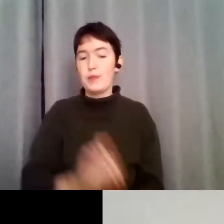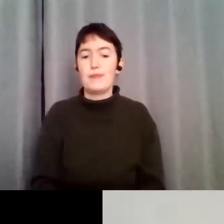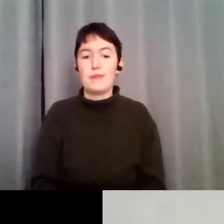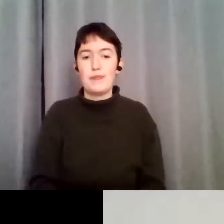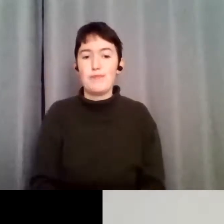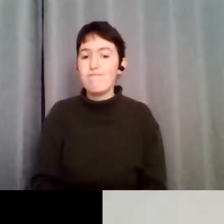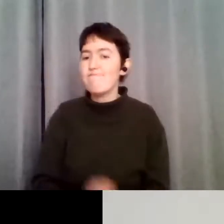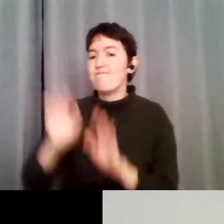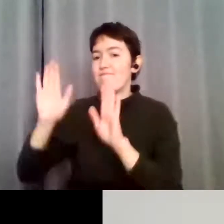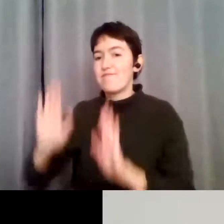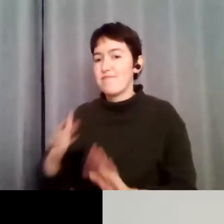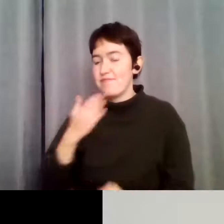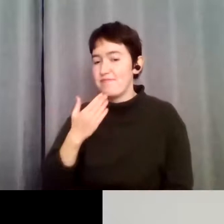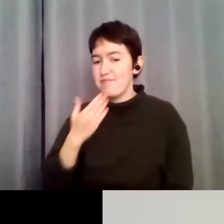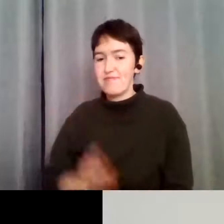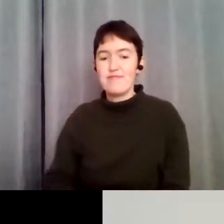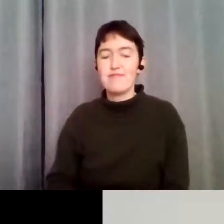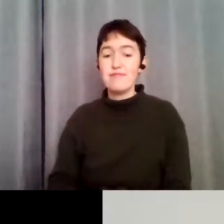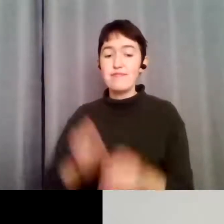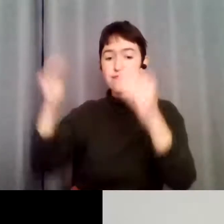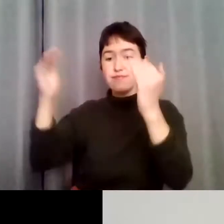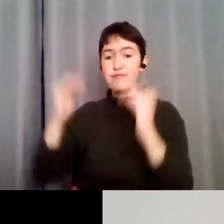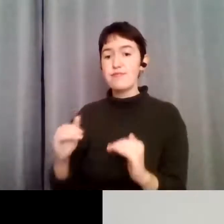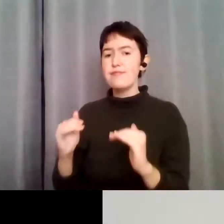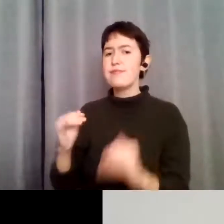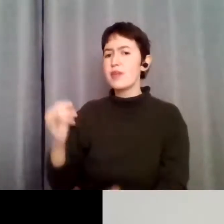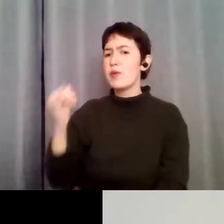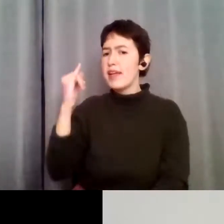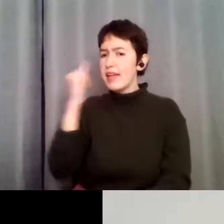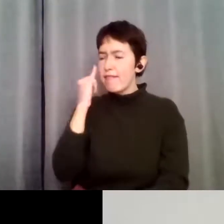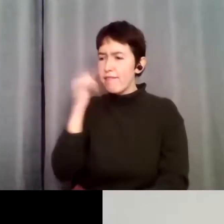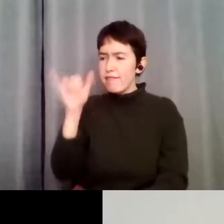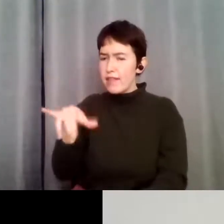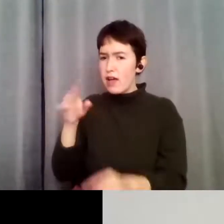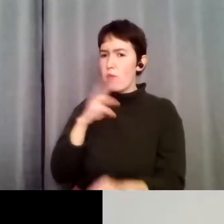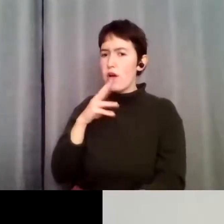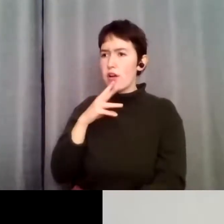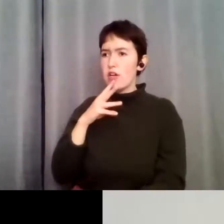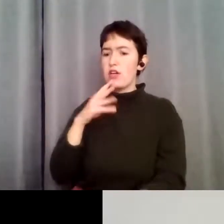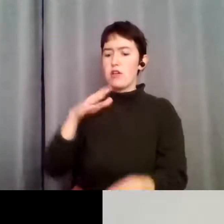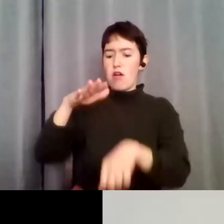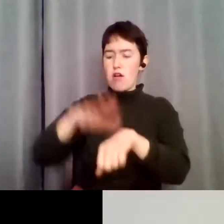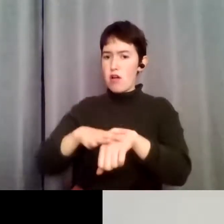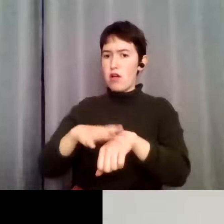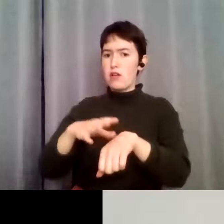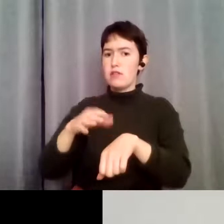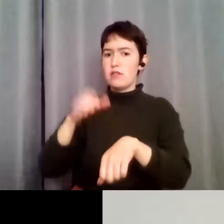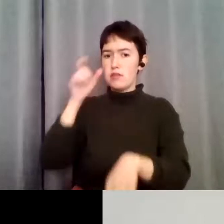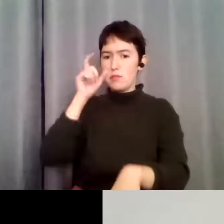Awesome, thank you. The next question is, if that water that's on the moon thawed, could we drink it?